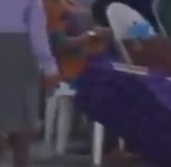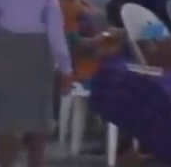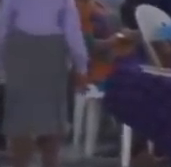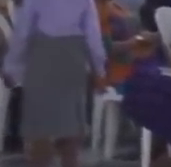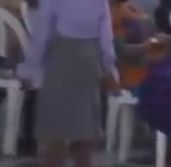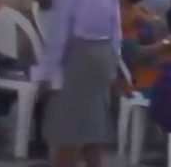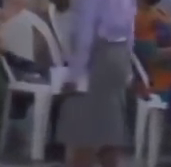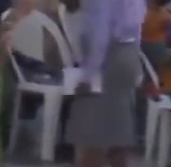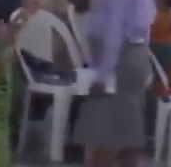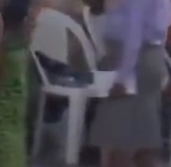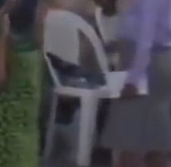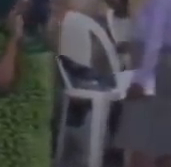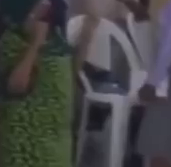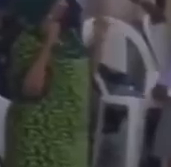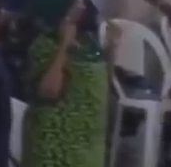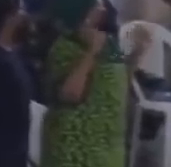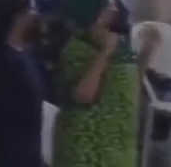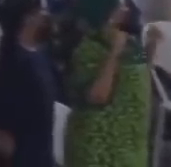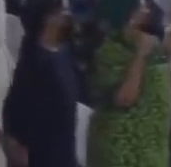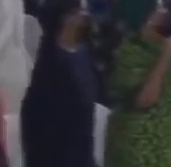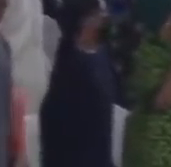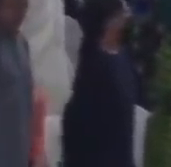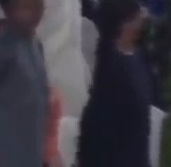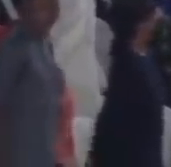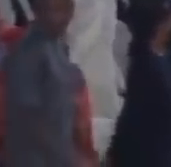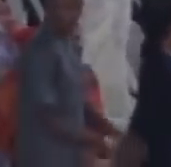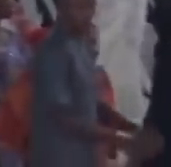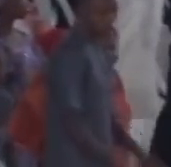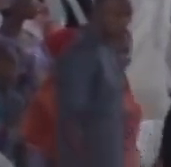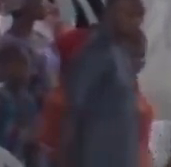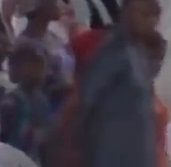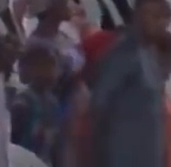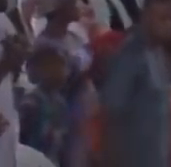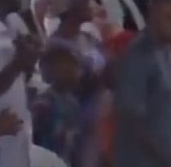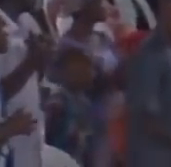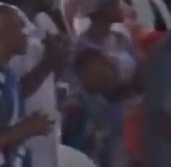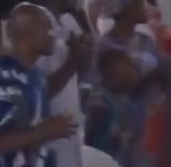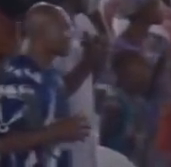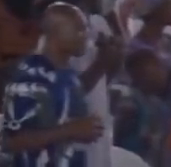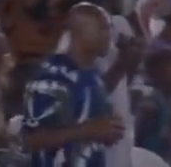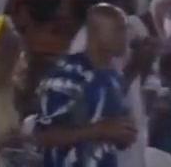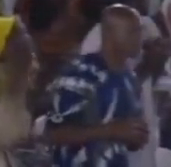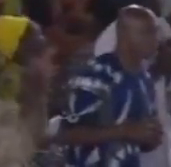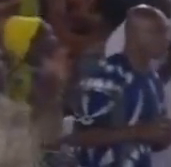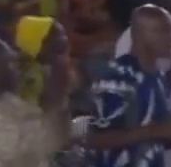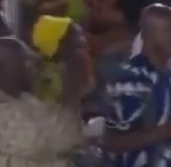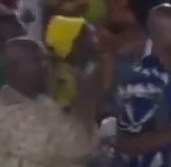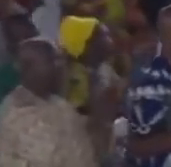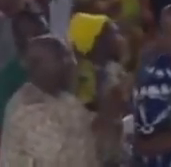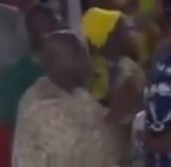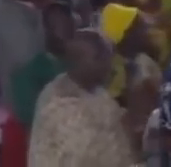Bless his holy name for all the testimonies we have heard.